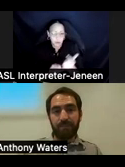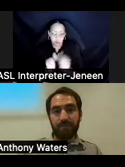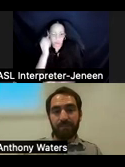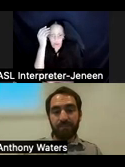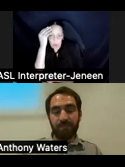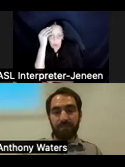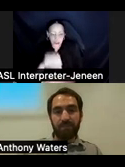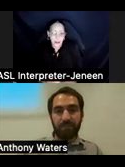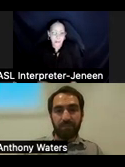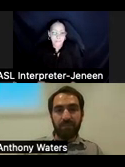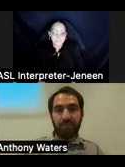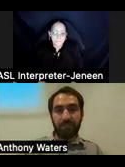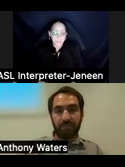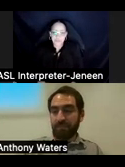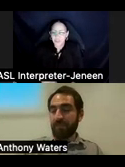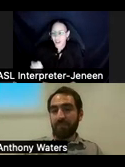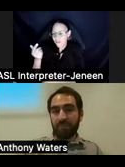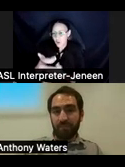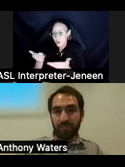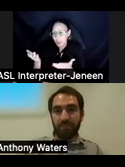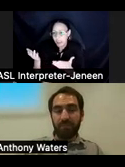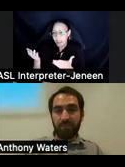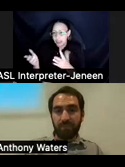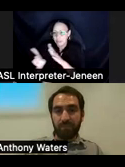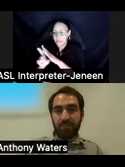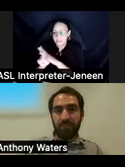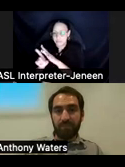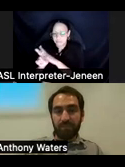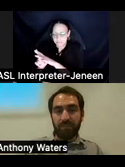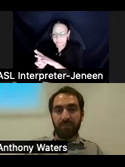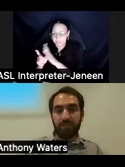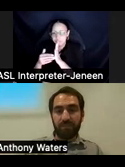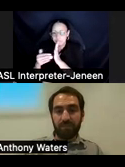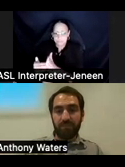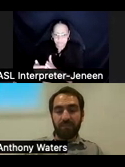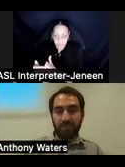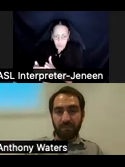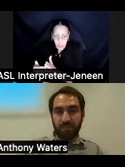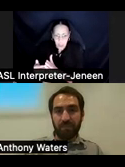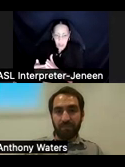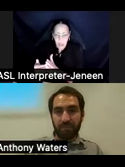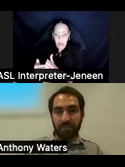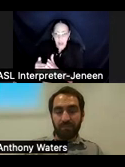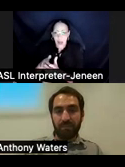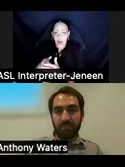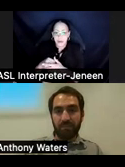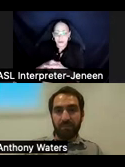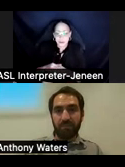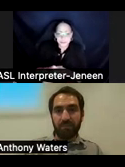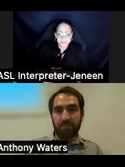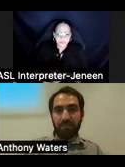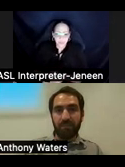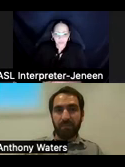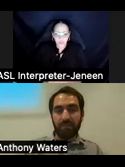There's a couple of things that are coming up kind of repeatedly. Weak is a one that's being,